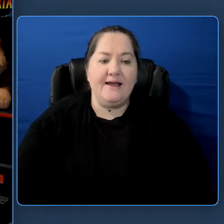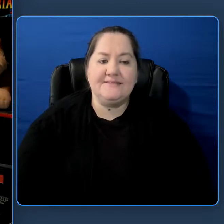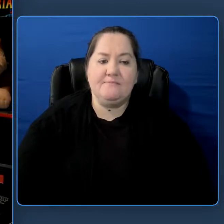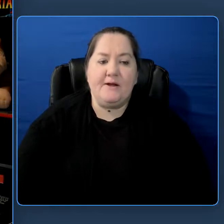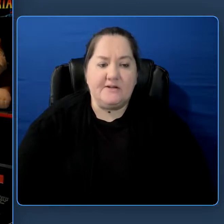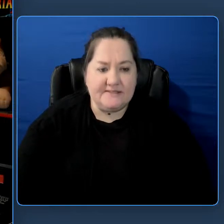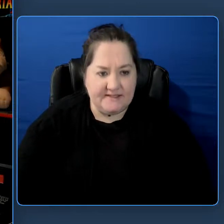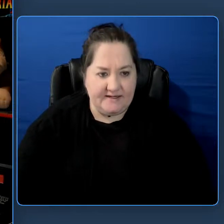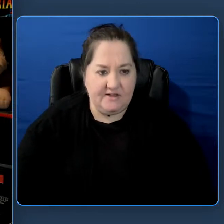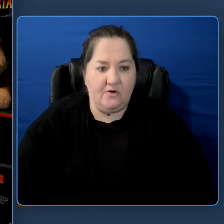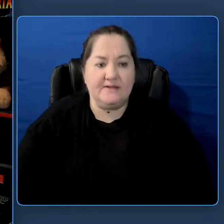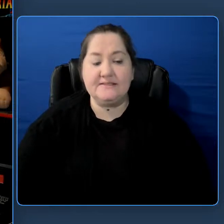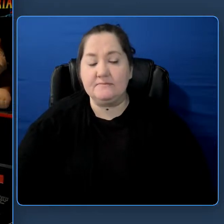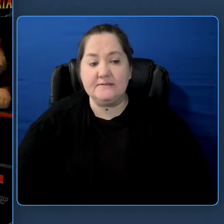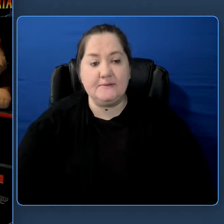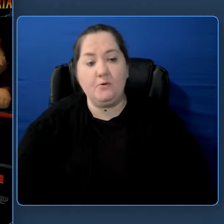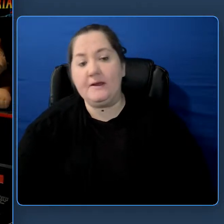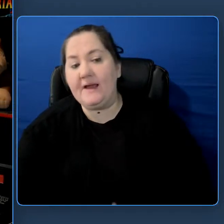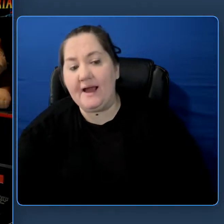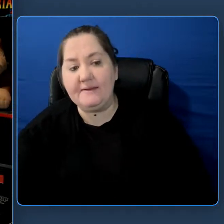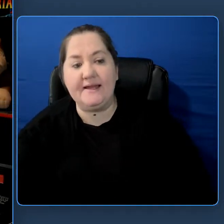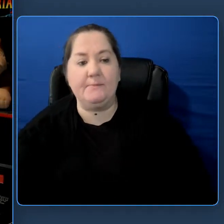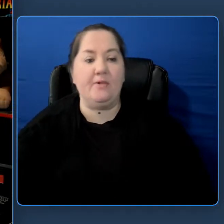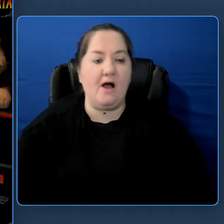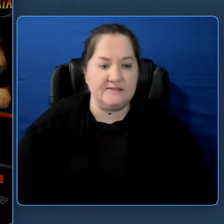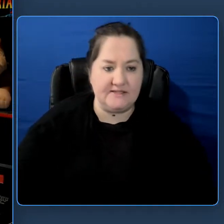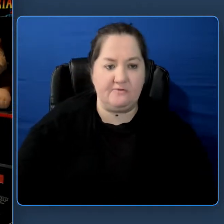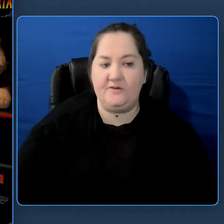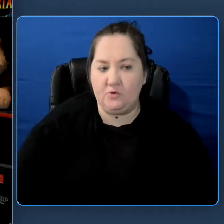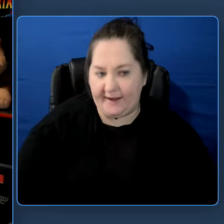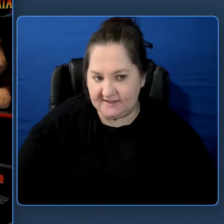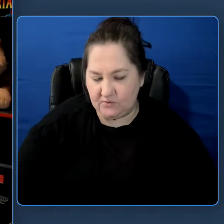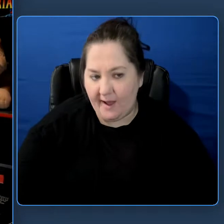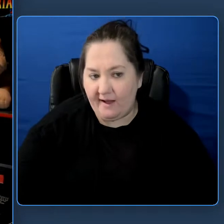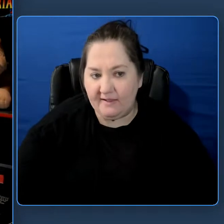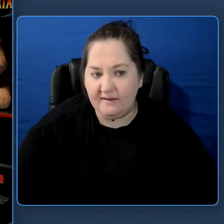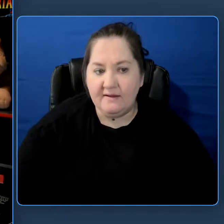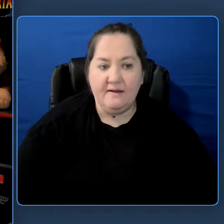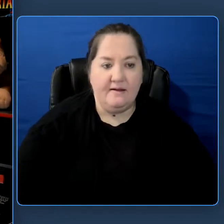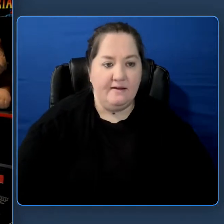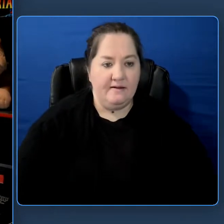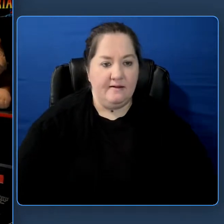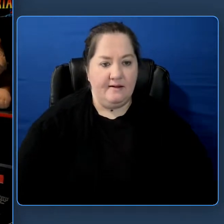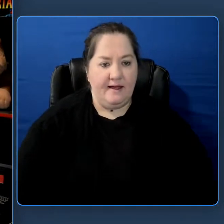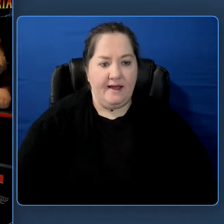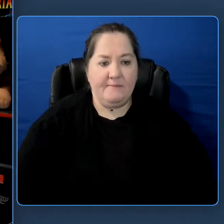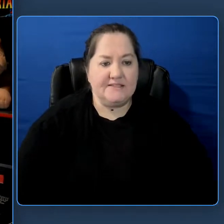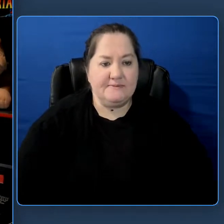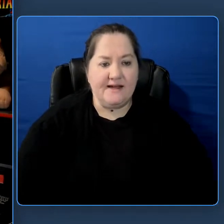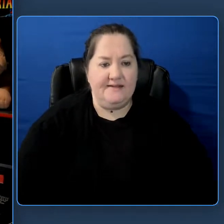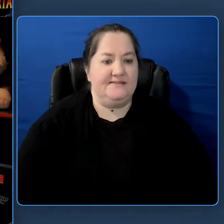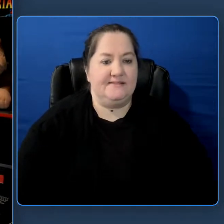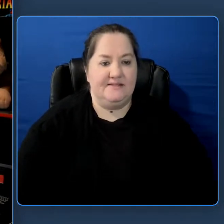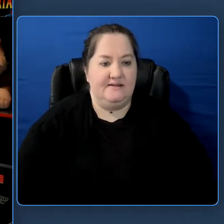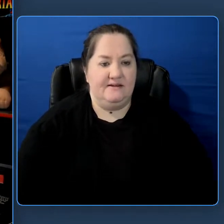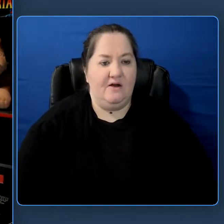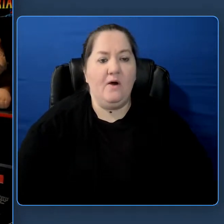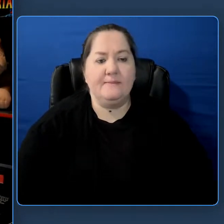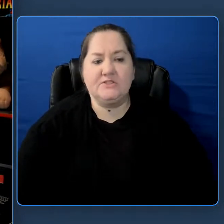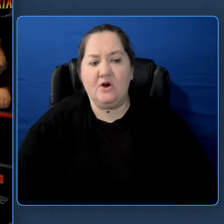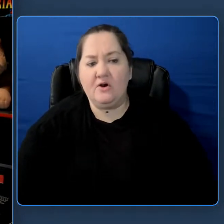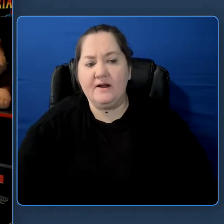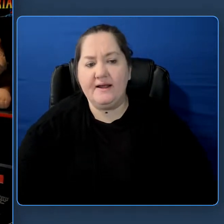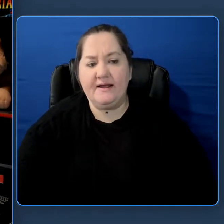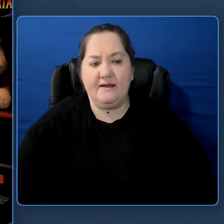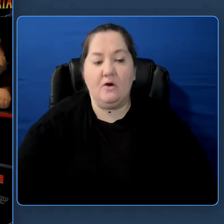but it's embarrassing, because sometimes people will get behind me and it blocks their viewing as well. It makes me nuts.